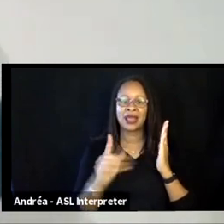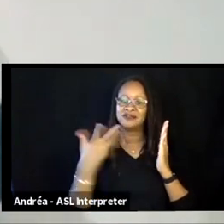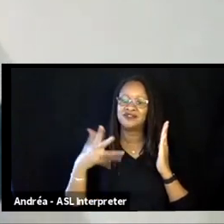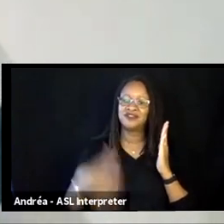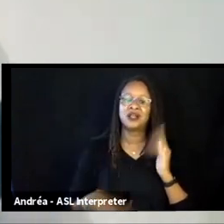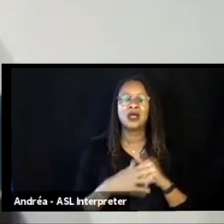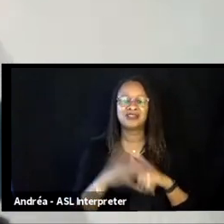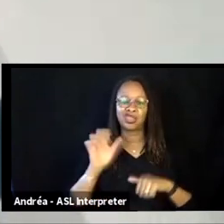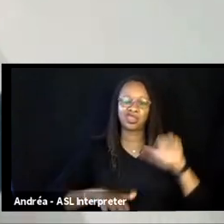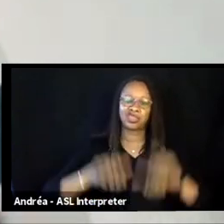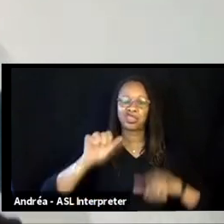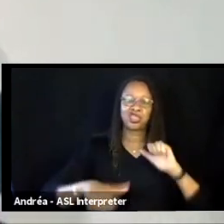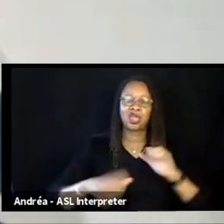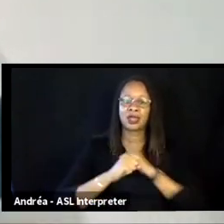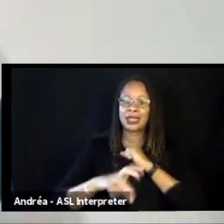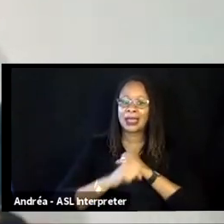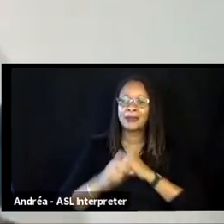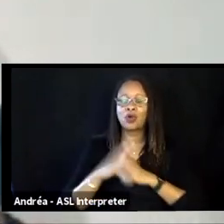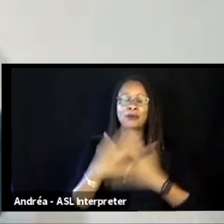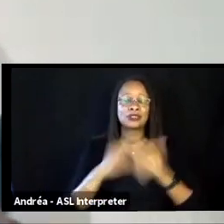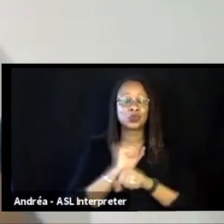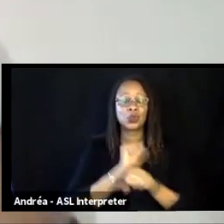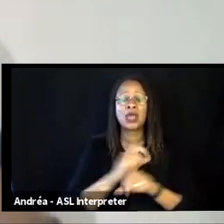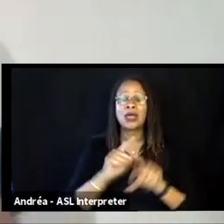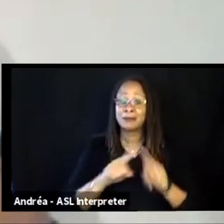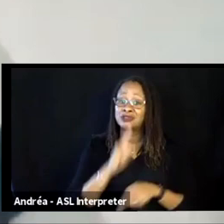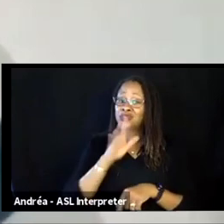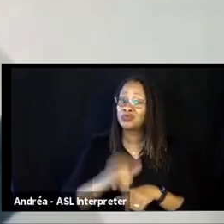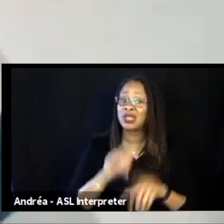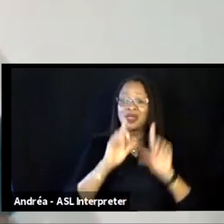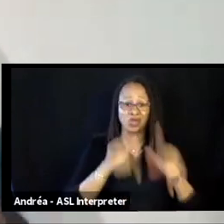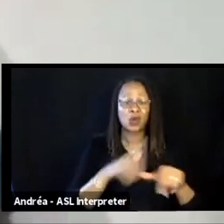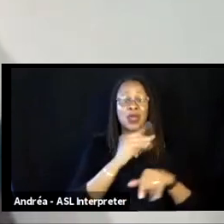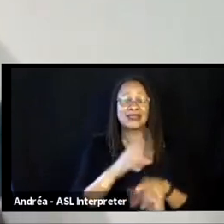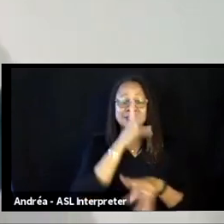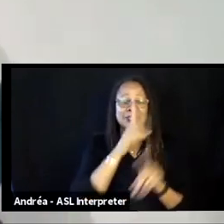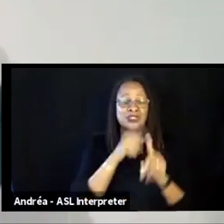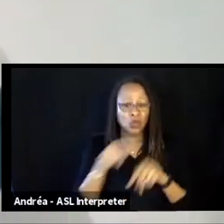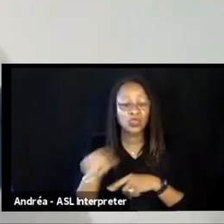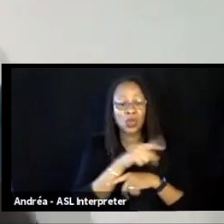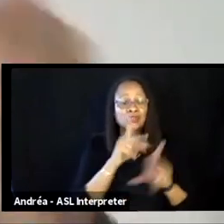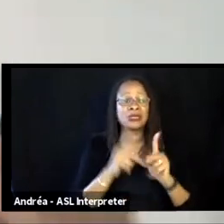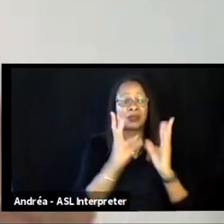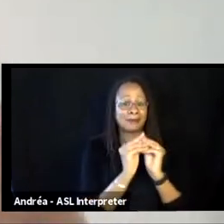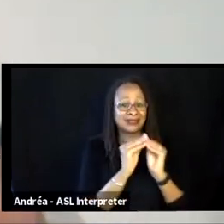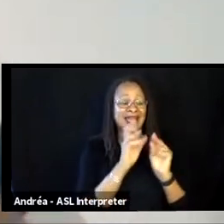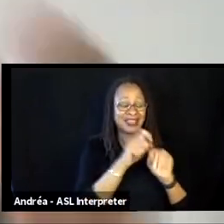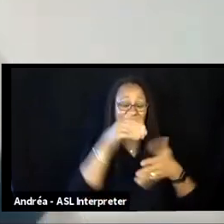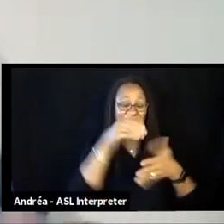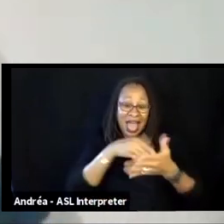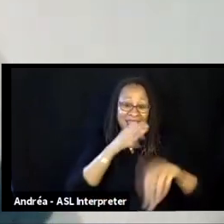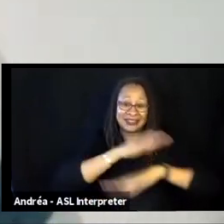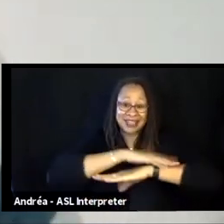clunky campaign or a piece of work, that it actually, they kind of go and speak to those communities, and those people are included in